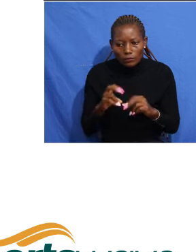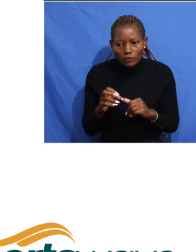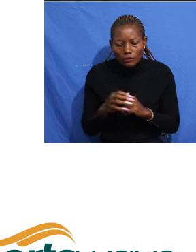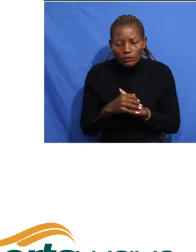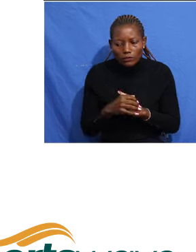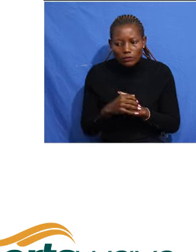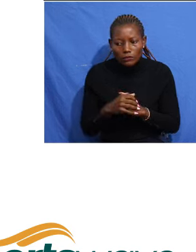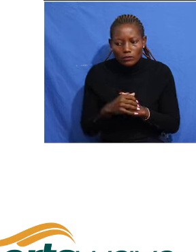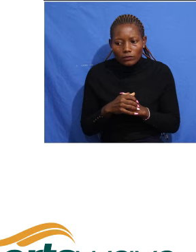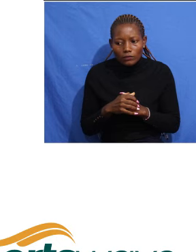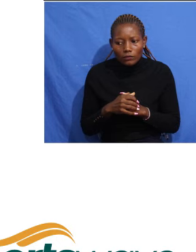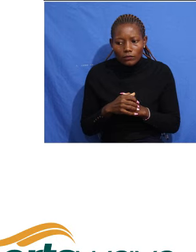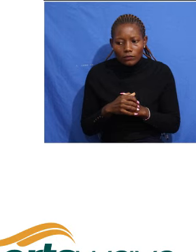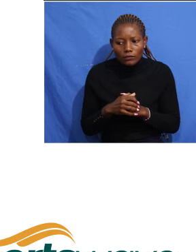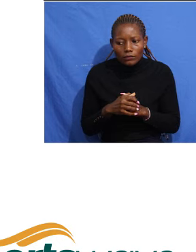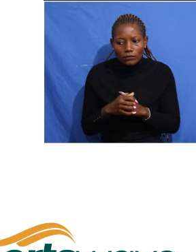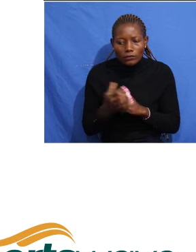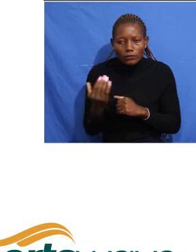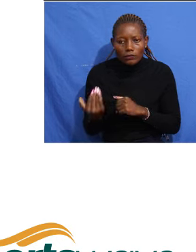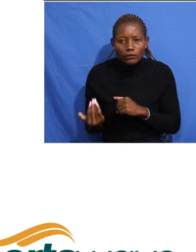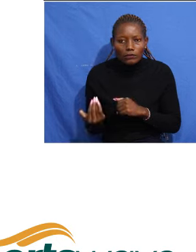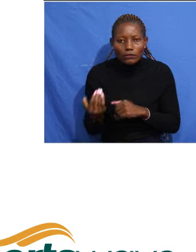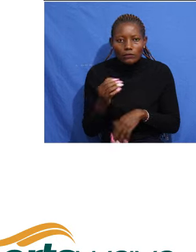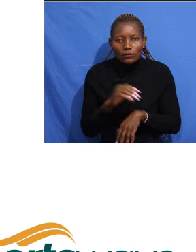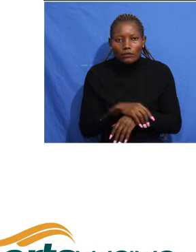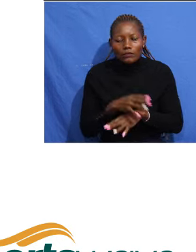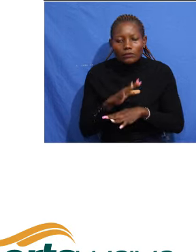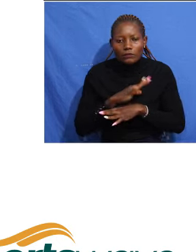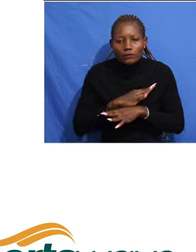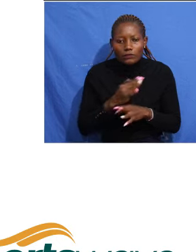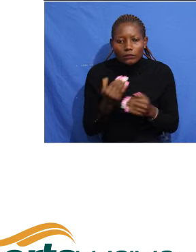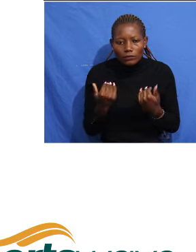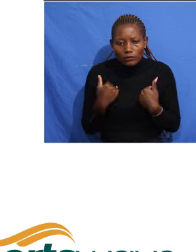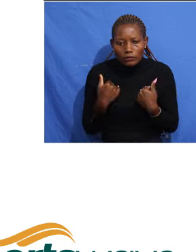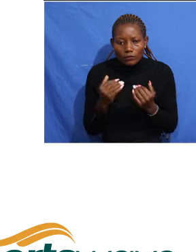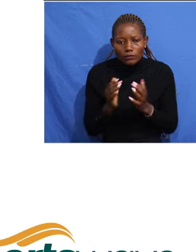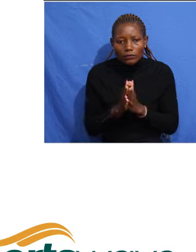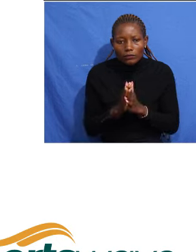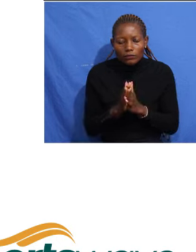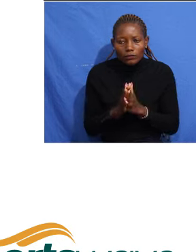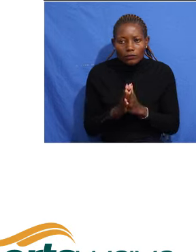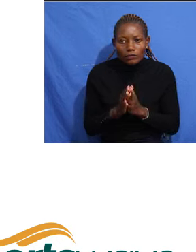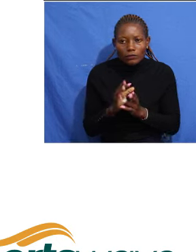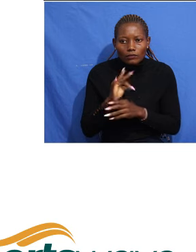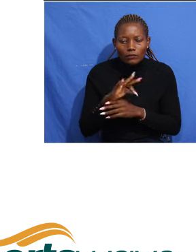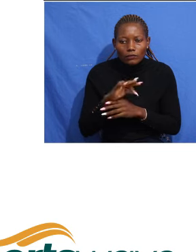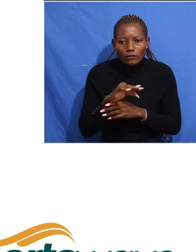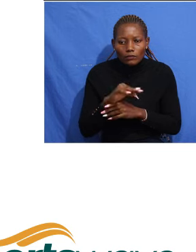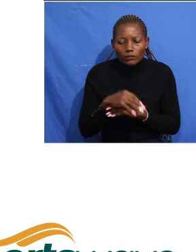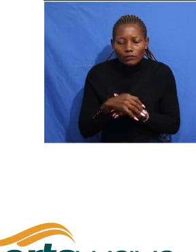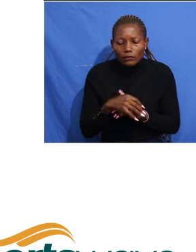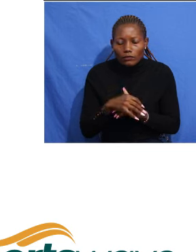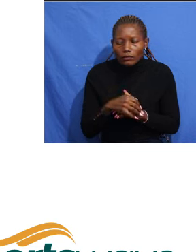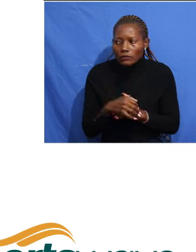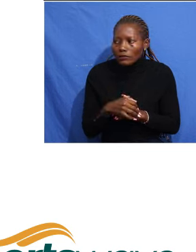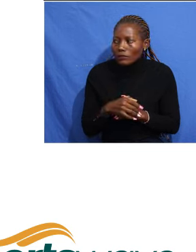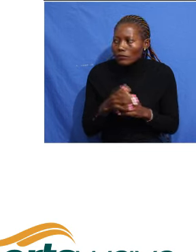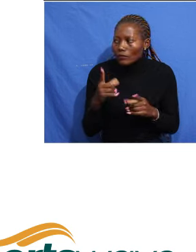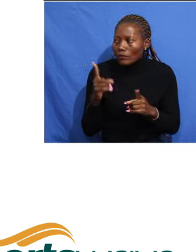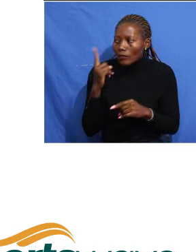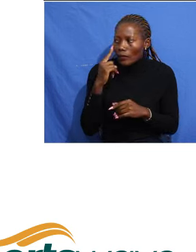young individuals who claims to be getting enough sleep, and they were told to sleep as much as they want. And let's